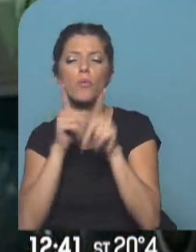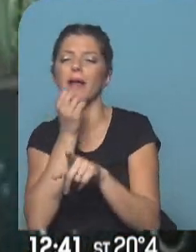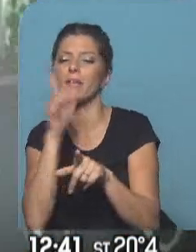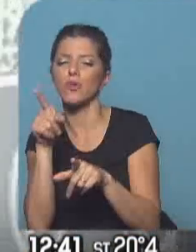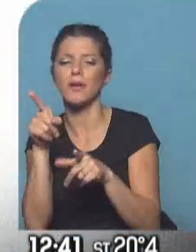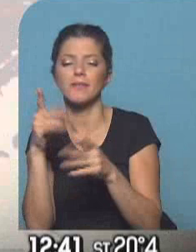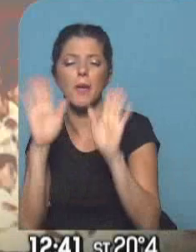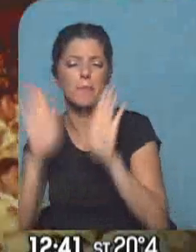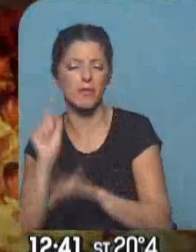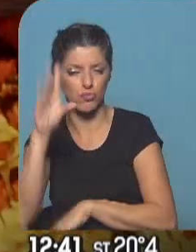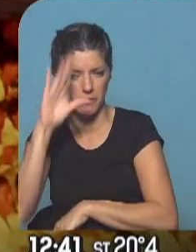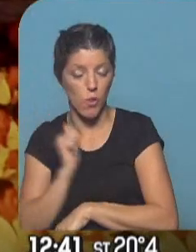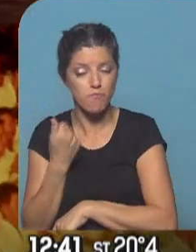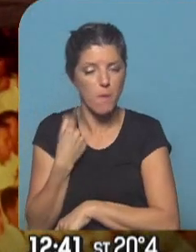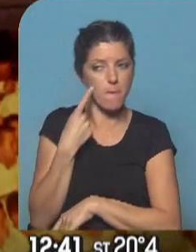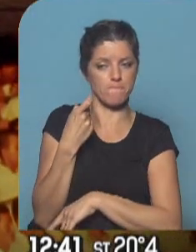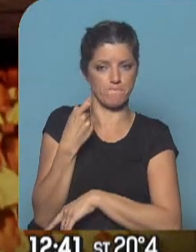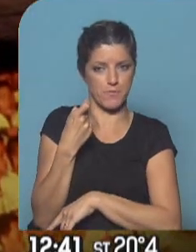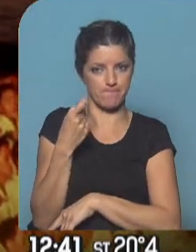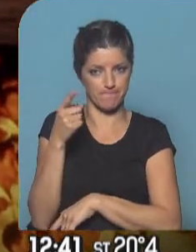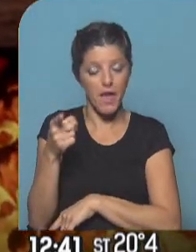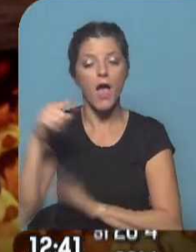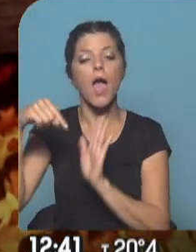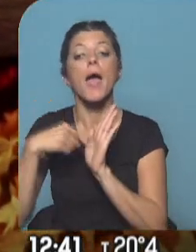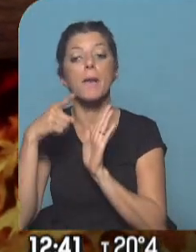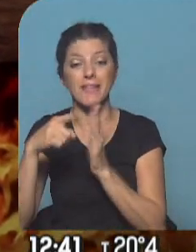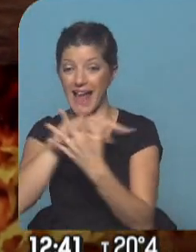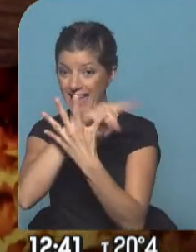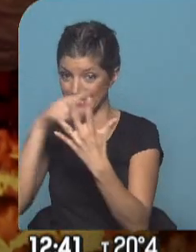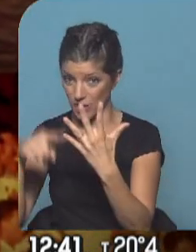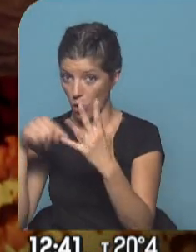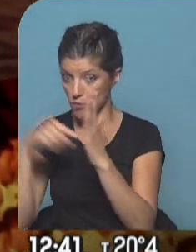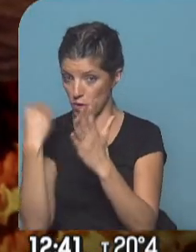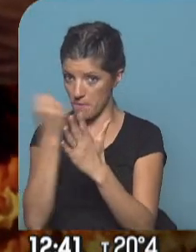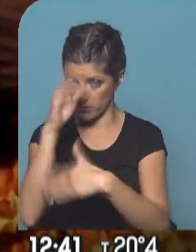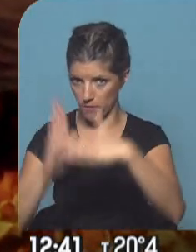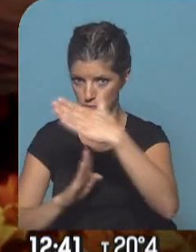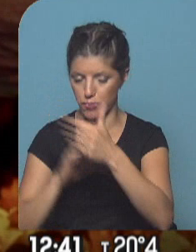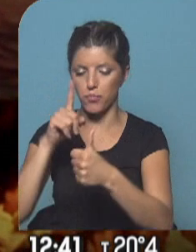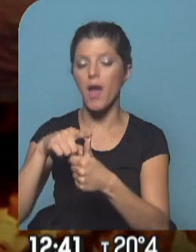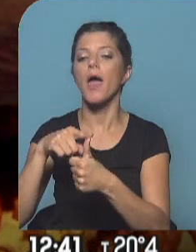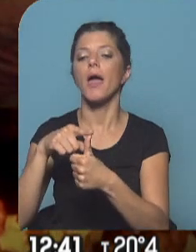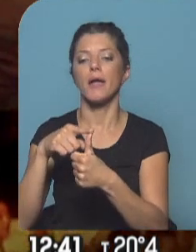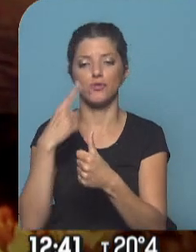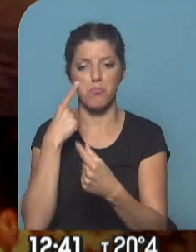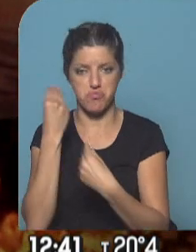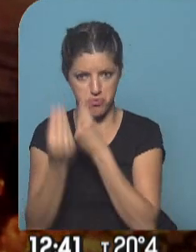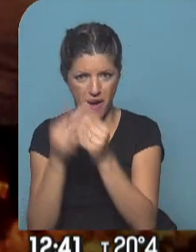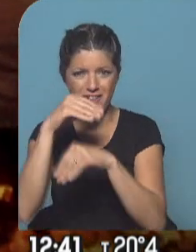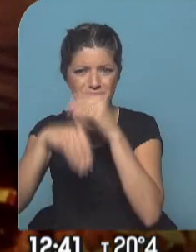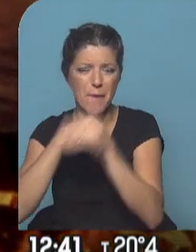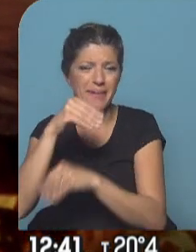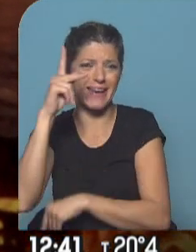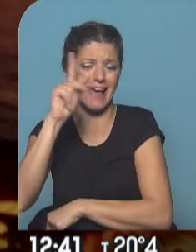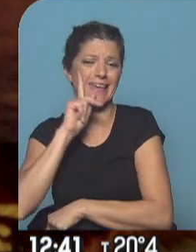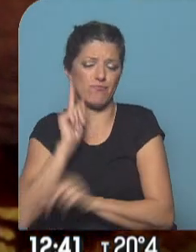militares. Pyongyang posee cinco principios estratégicos. La supervivencia y continuidad de la dinastía familiar Kim,